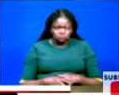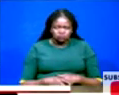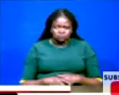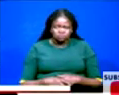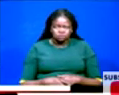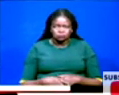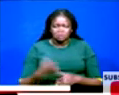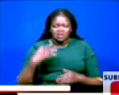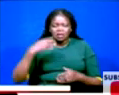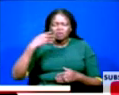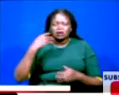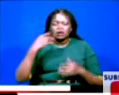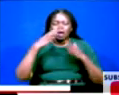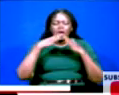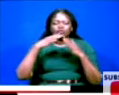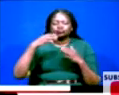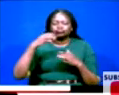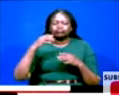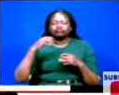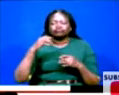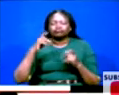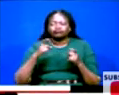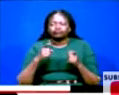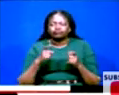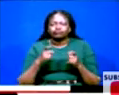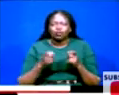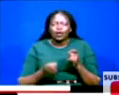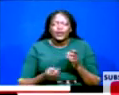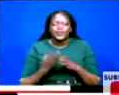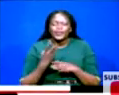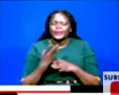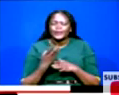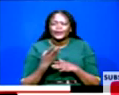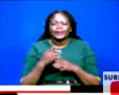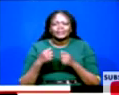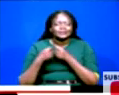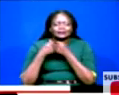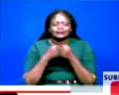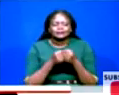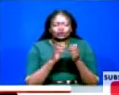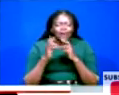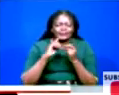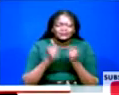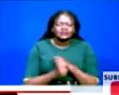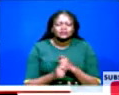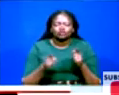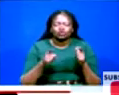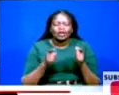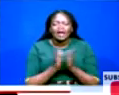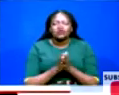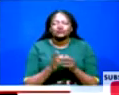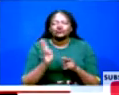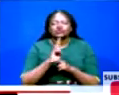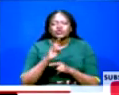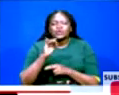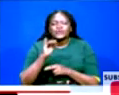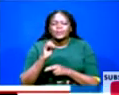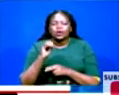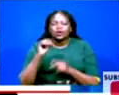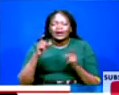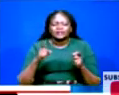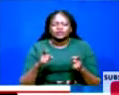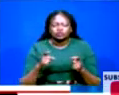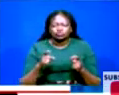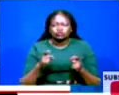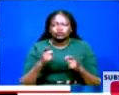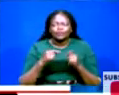Greenhouse gas emissions have been the biggest challenge to climate change mitigation, and in order to utilize biogas from household